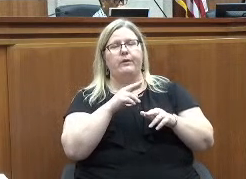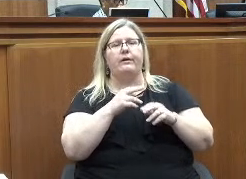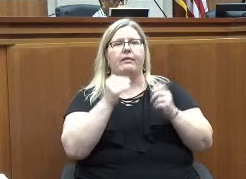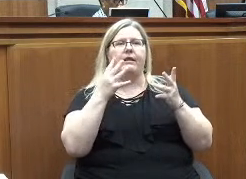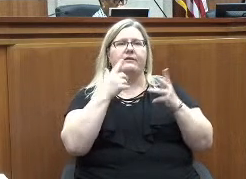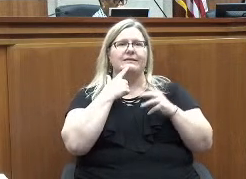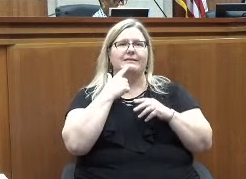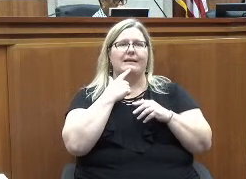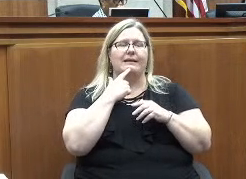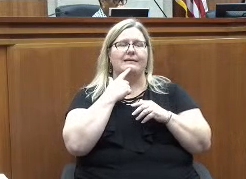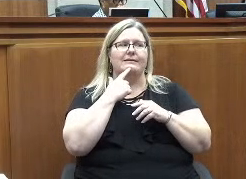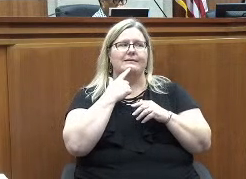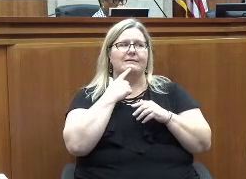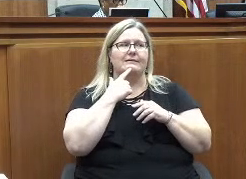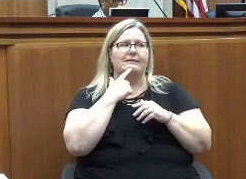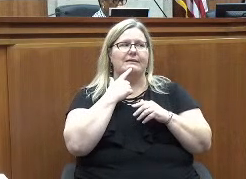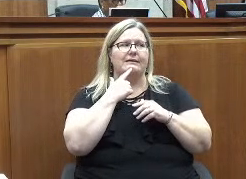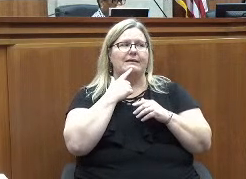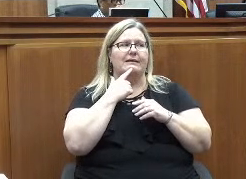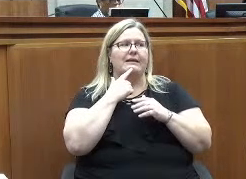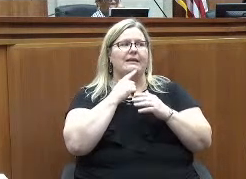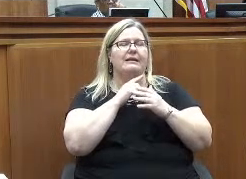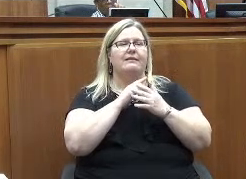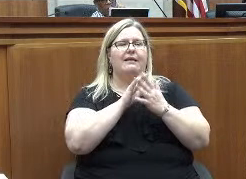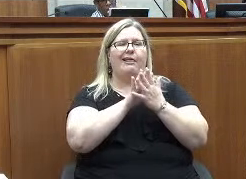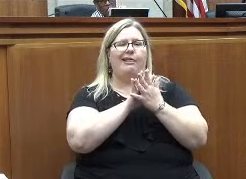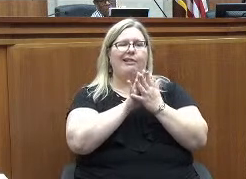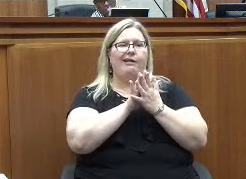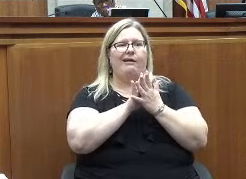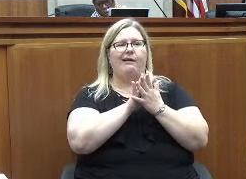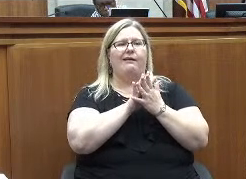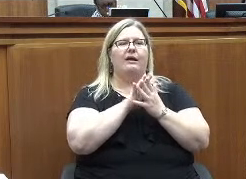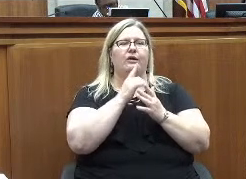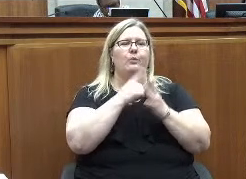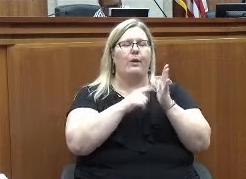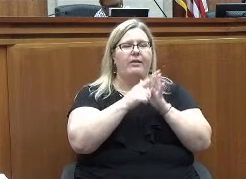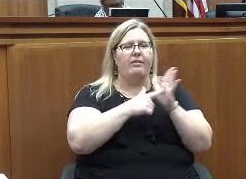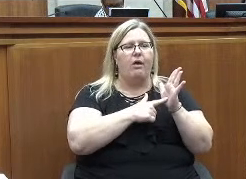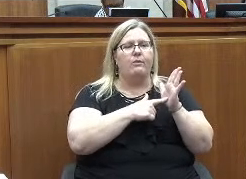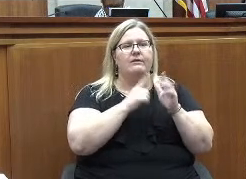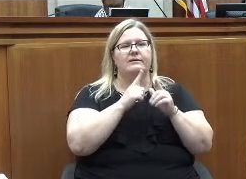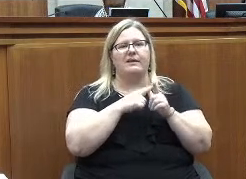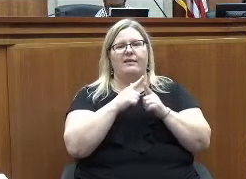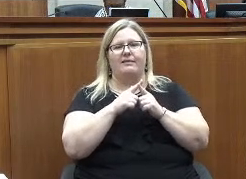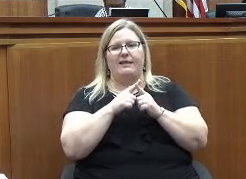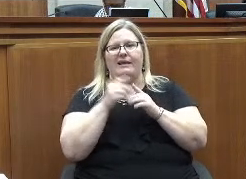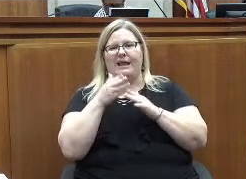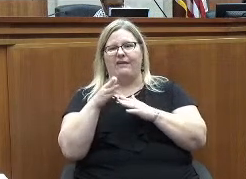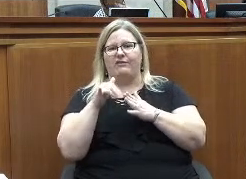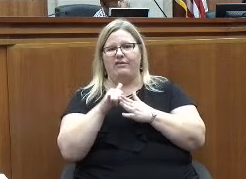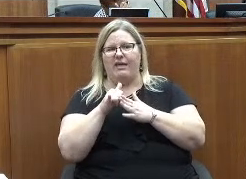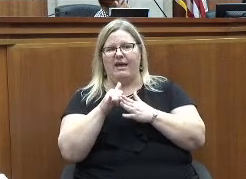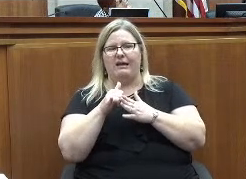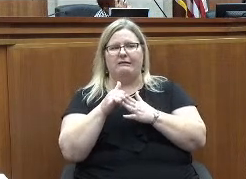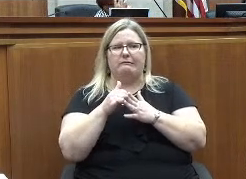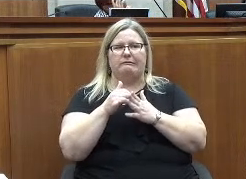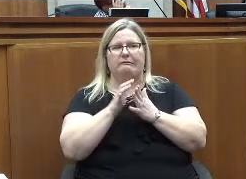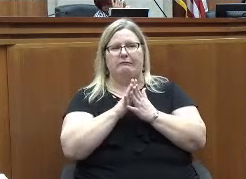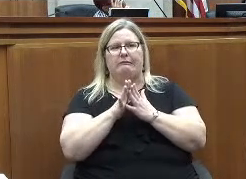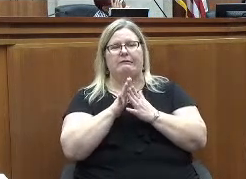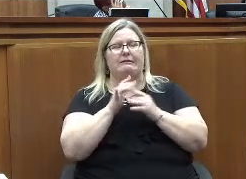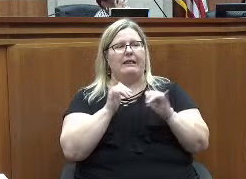the ambiguity of what the law was, and then even ambiguity after that. So